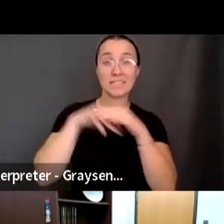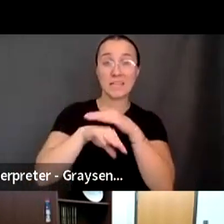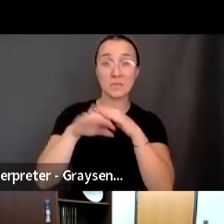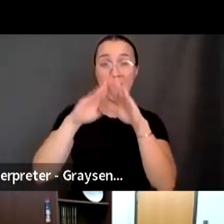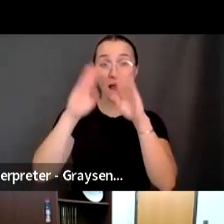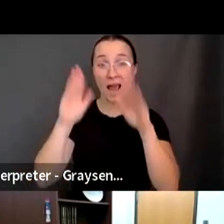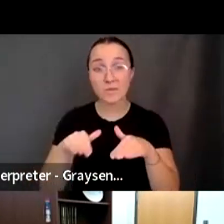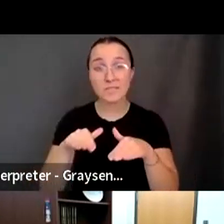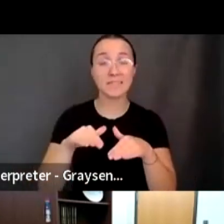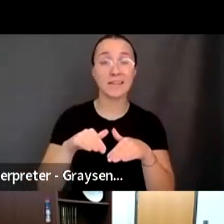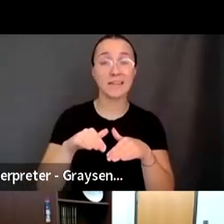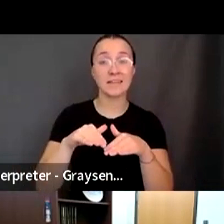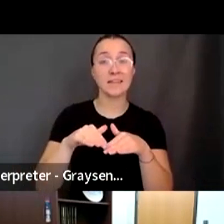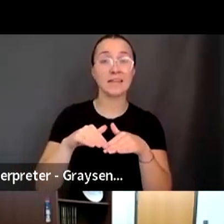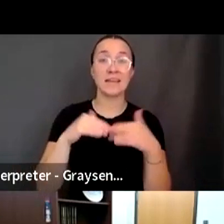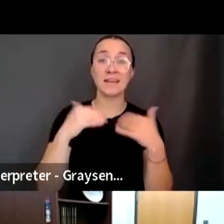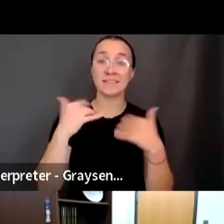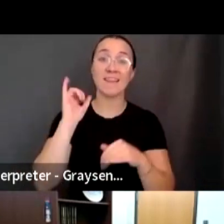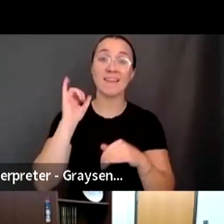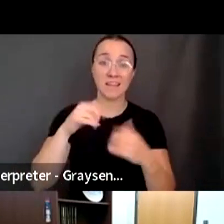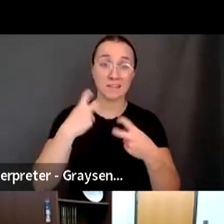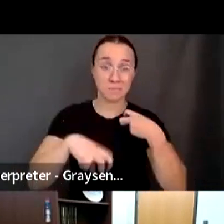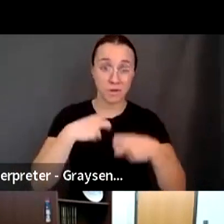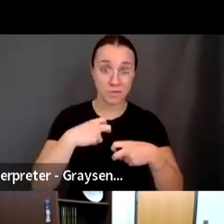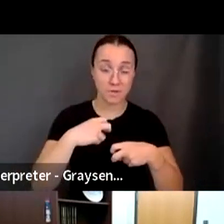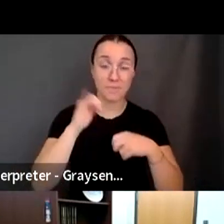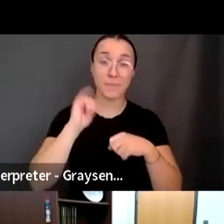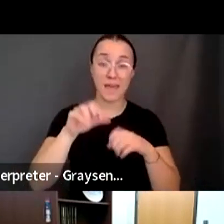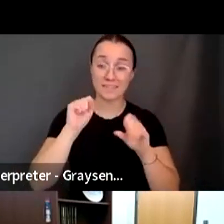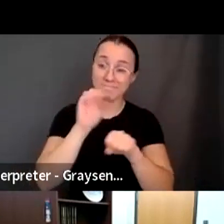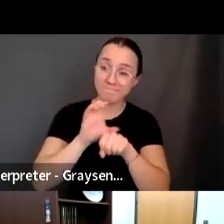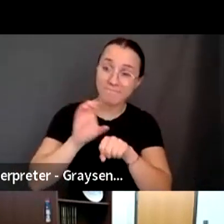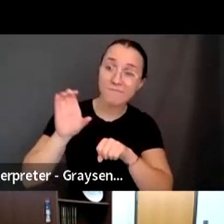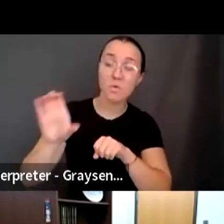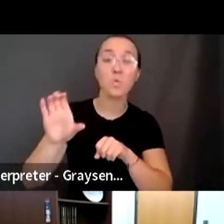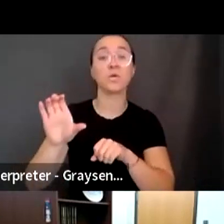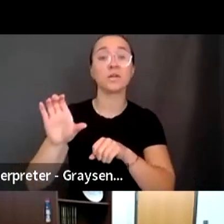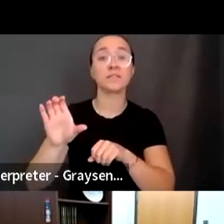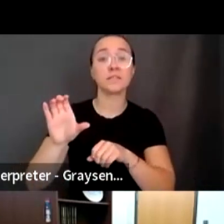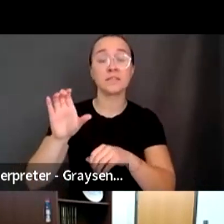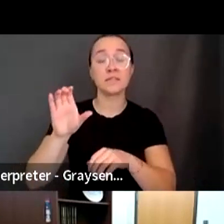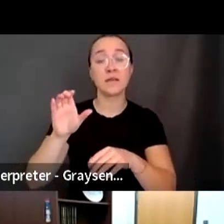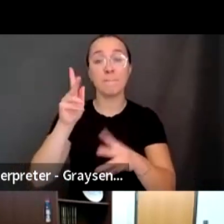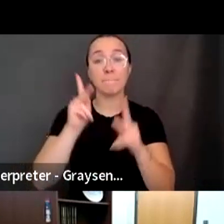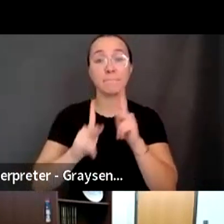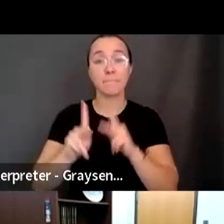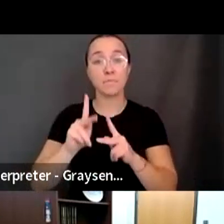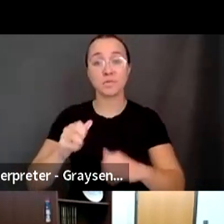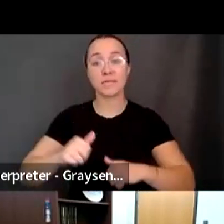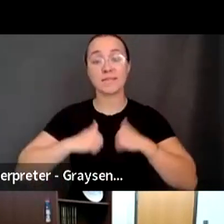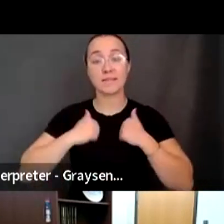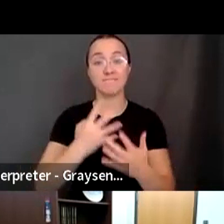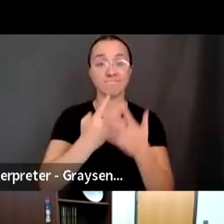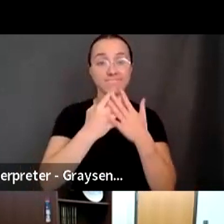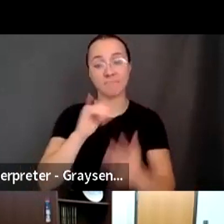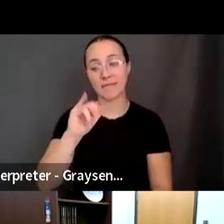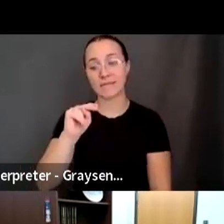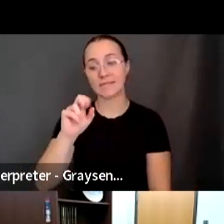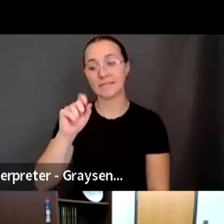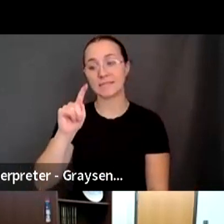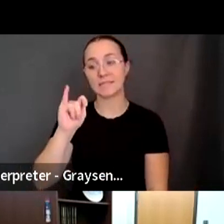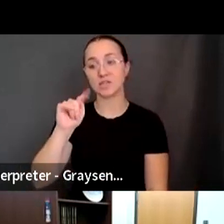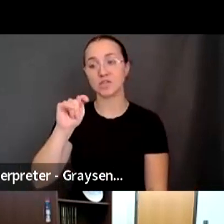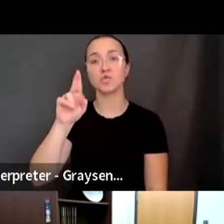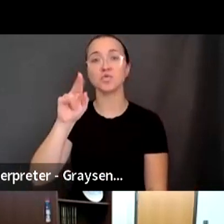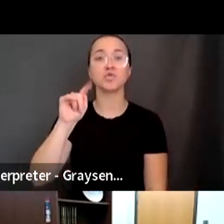aging compounds the problem. This can force individuals to live in institutional settings versus independent